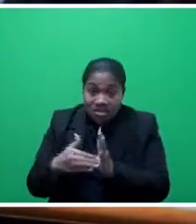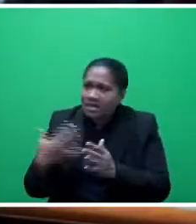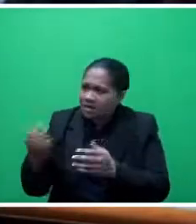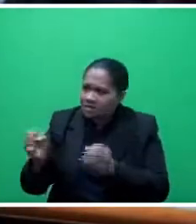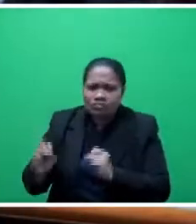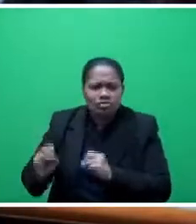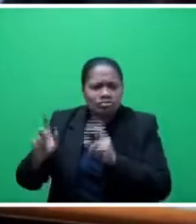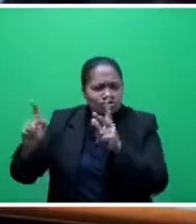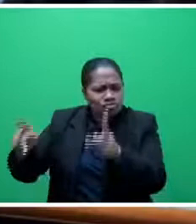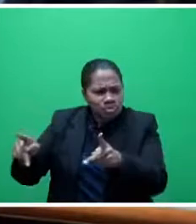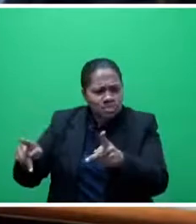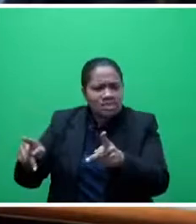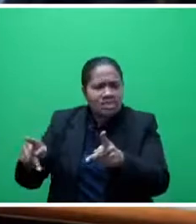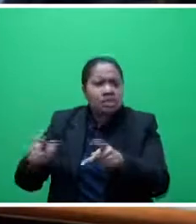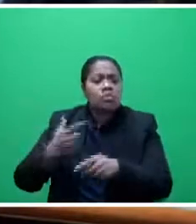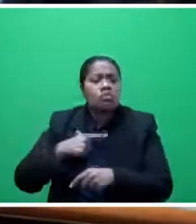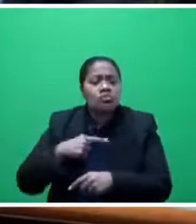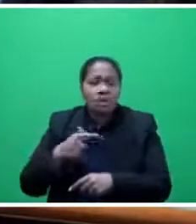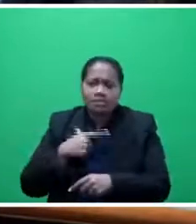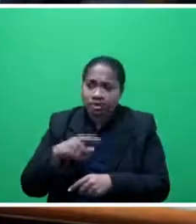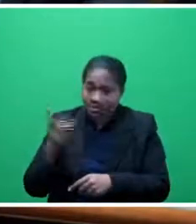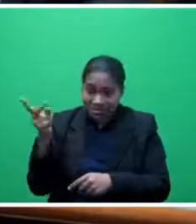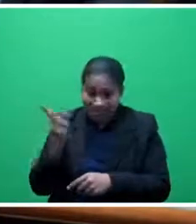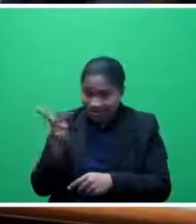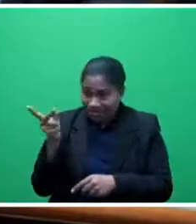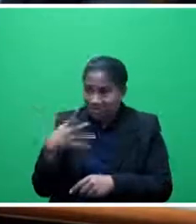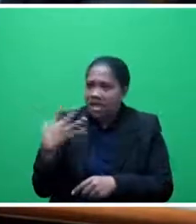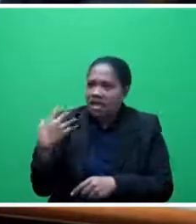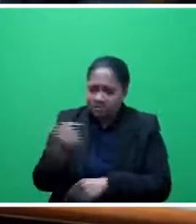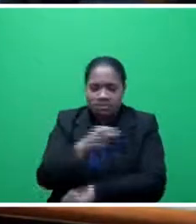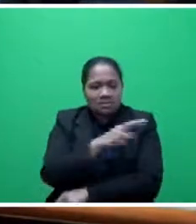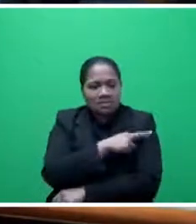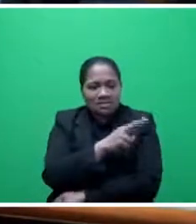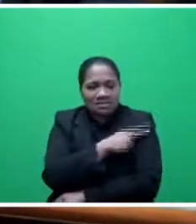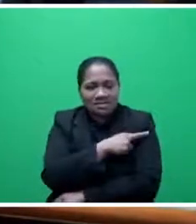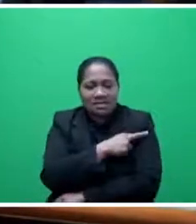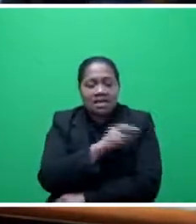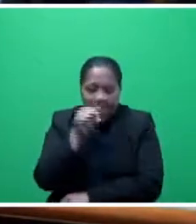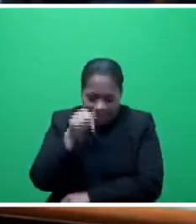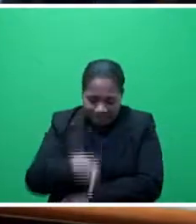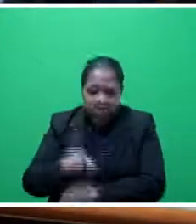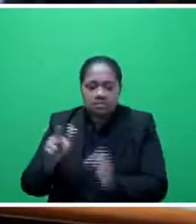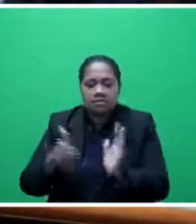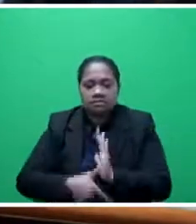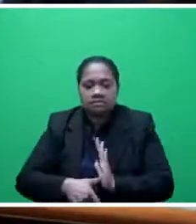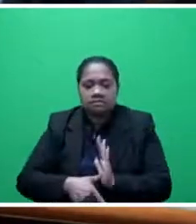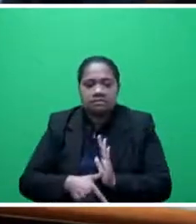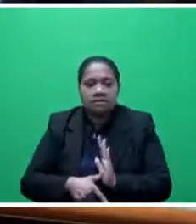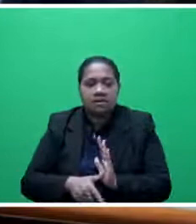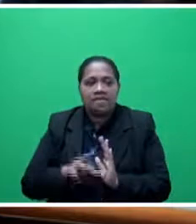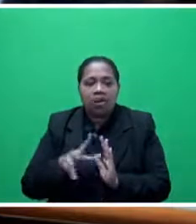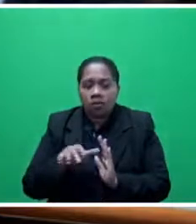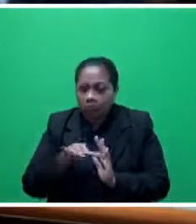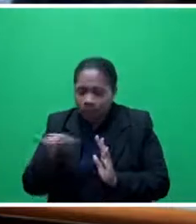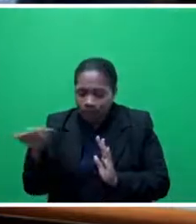opportunity, because they also have a responsibility. This is the time for